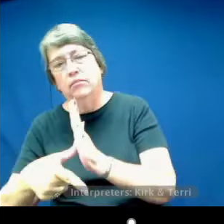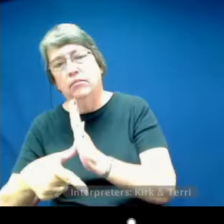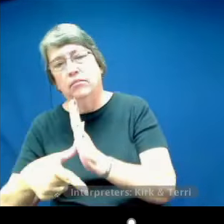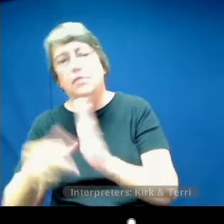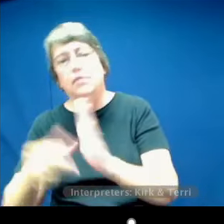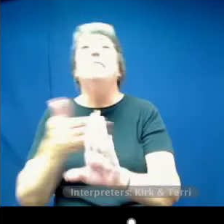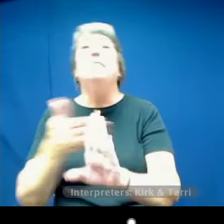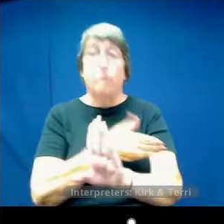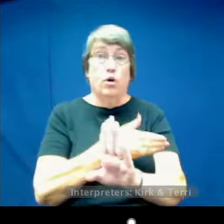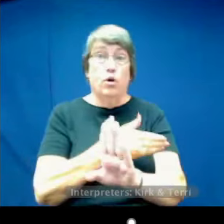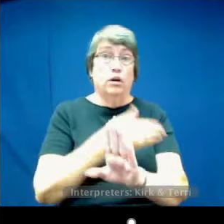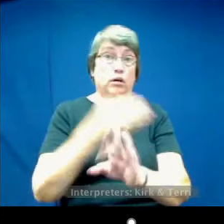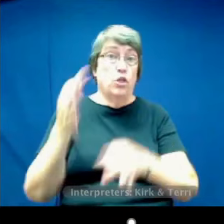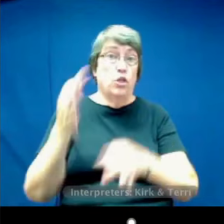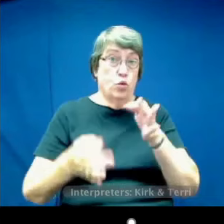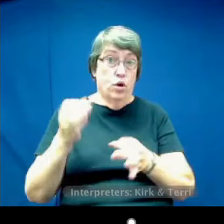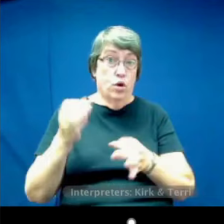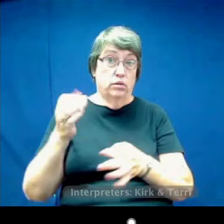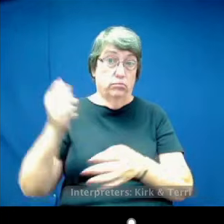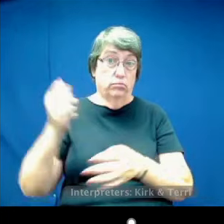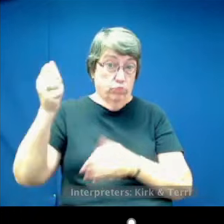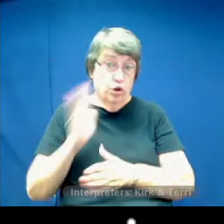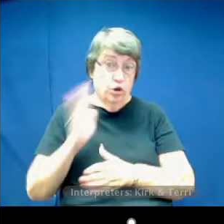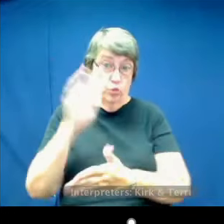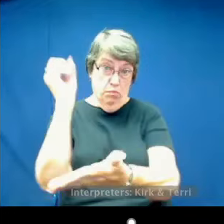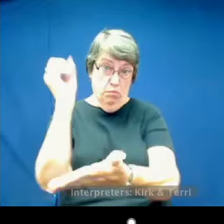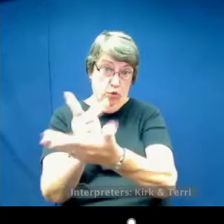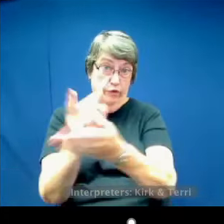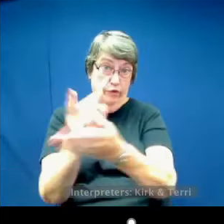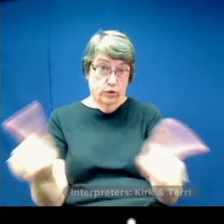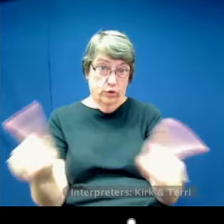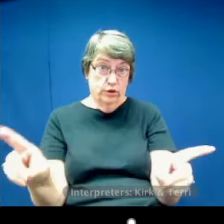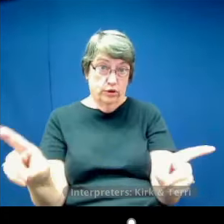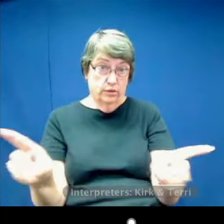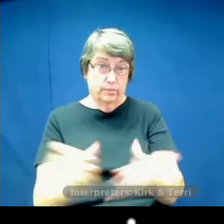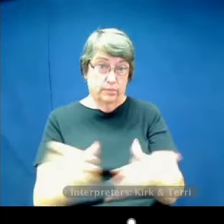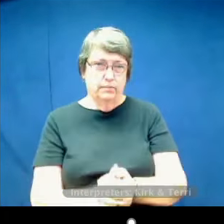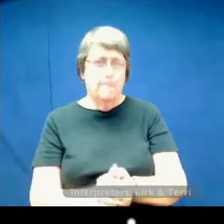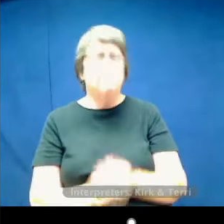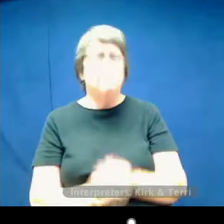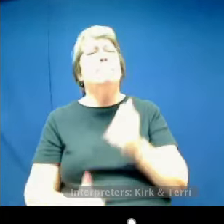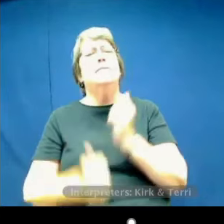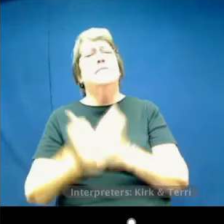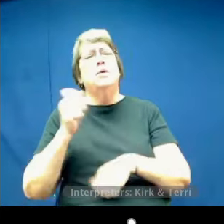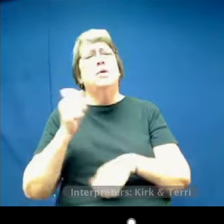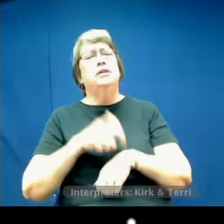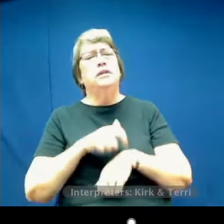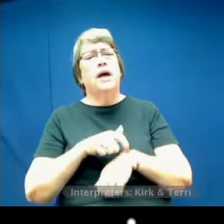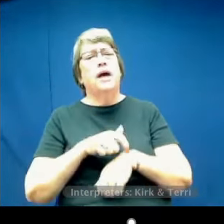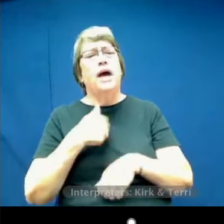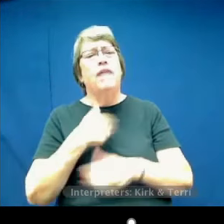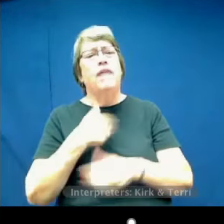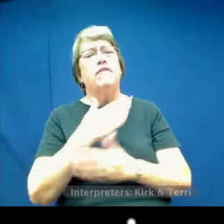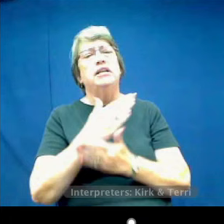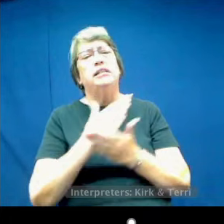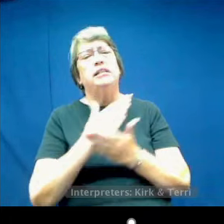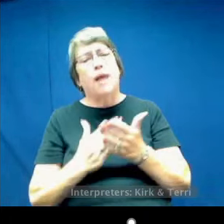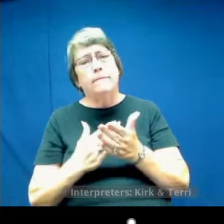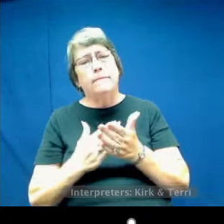grant you a divorce. And generally, in most places, there's some provision for